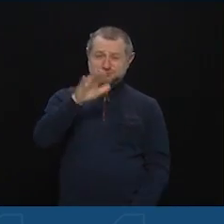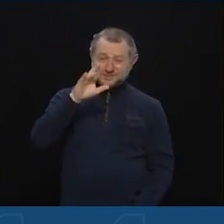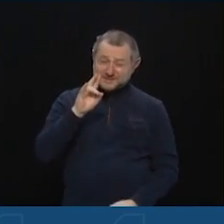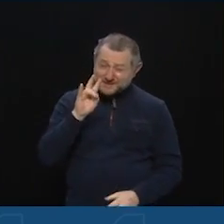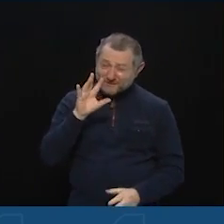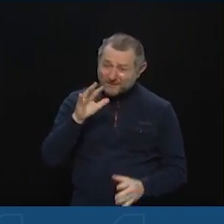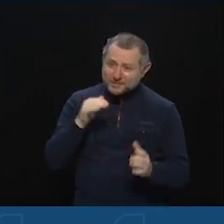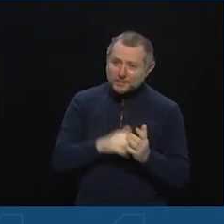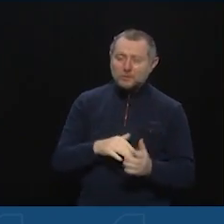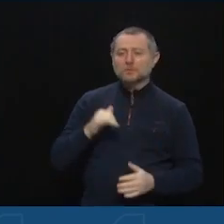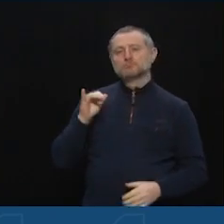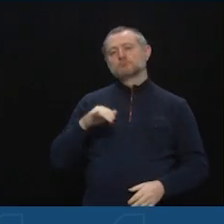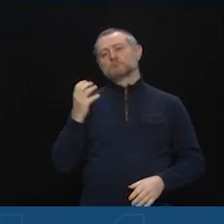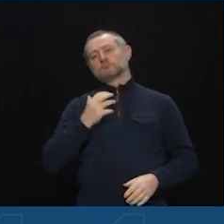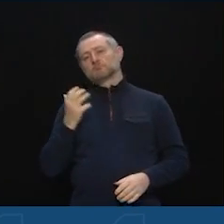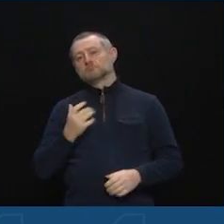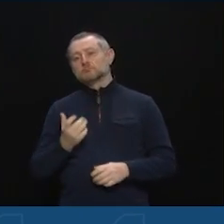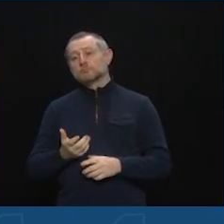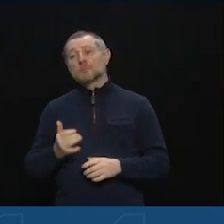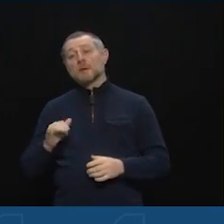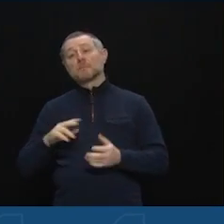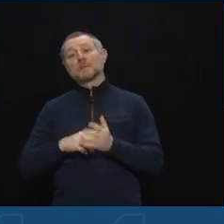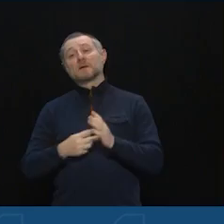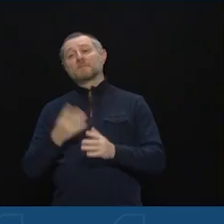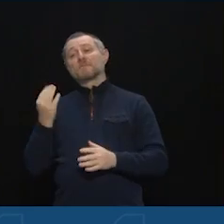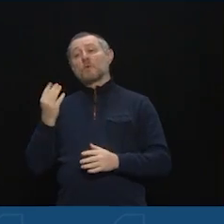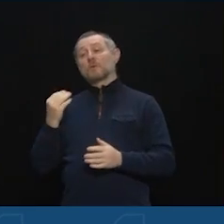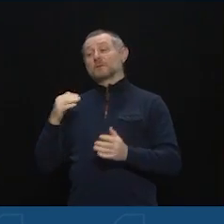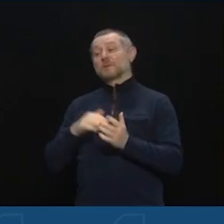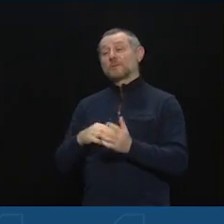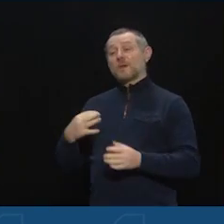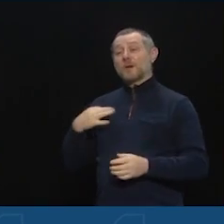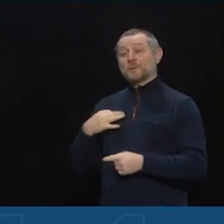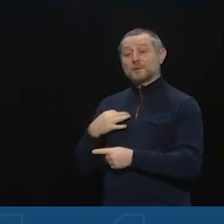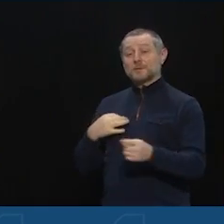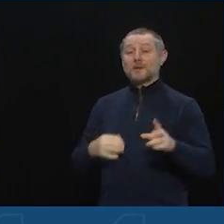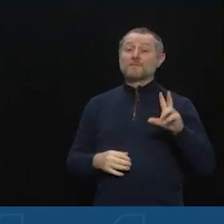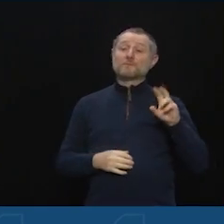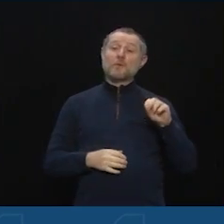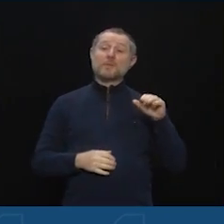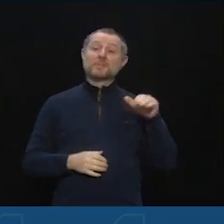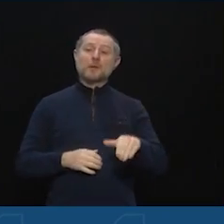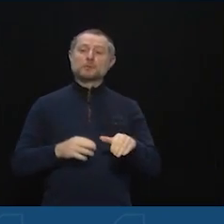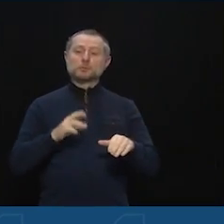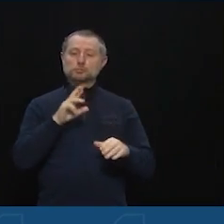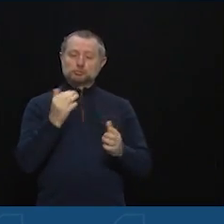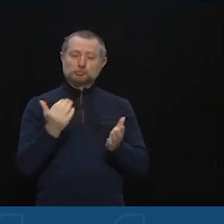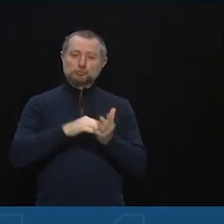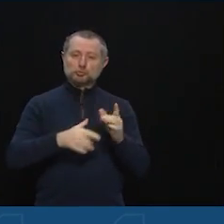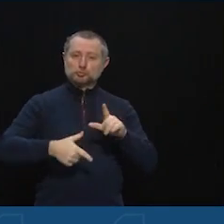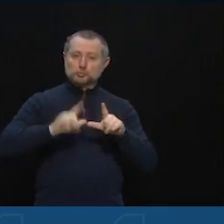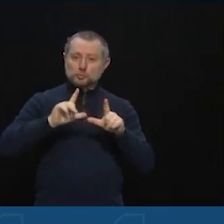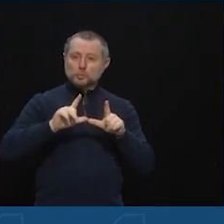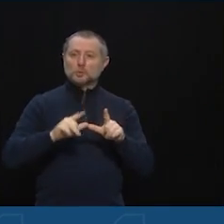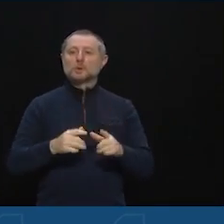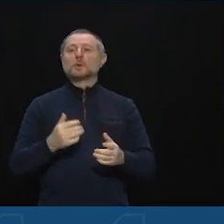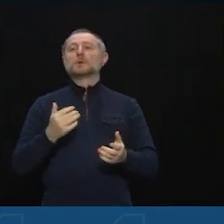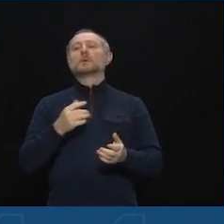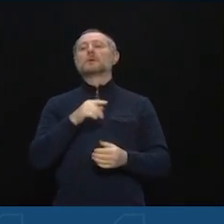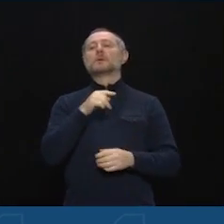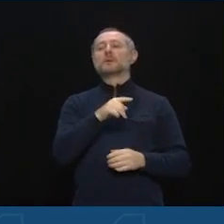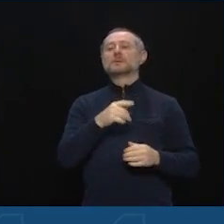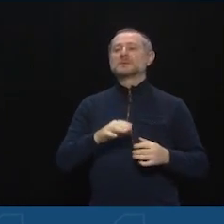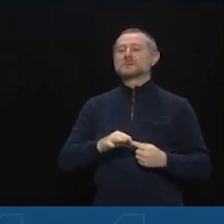that's over 14,000 license applications, 30,000 renewals, 20,000 special events, 10,000 just other. I don't even know what other is, but